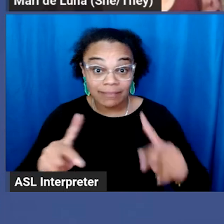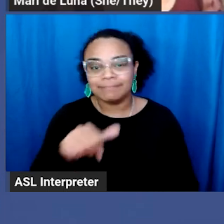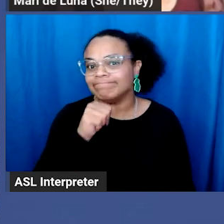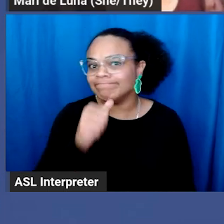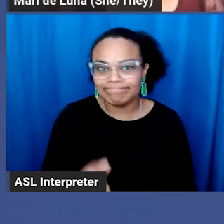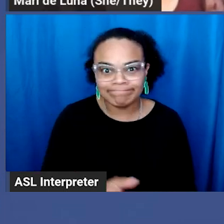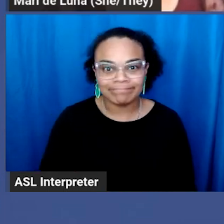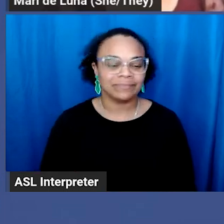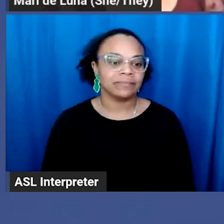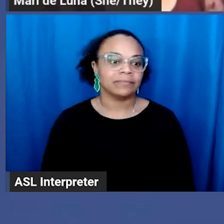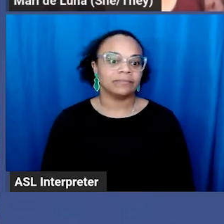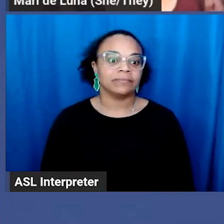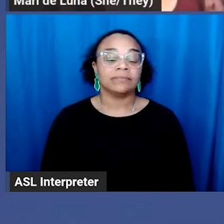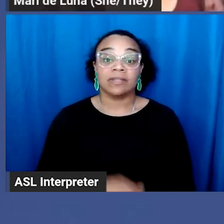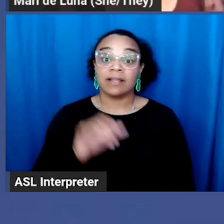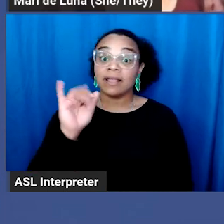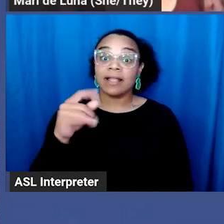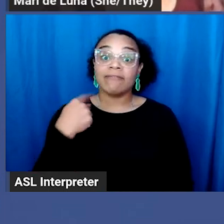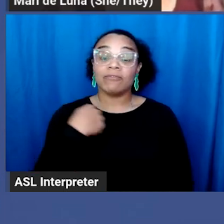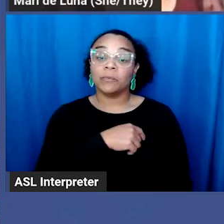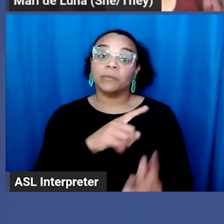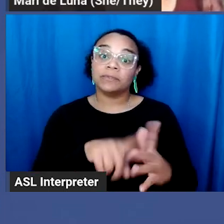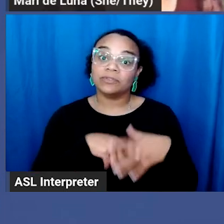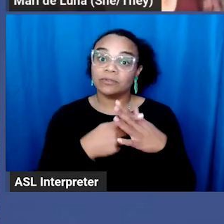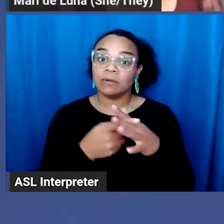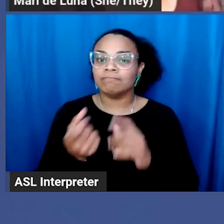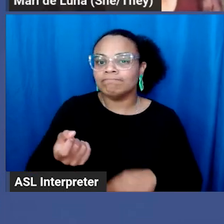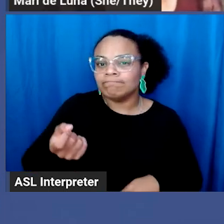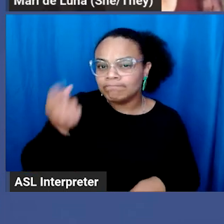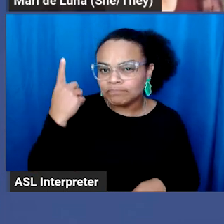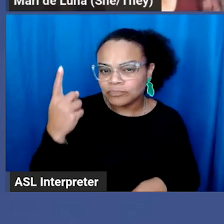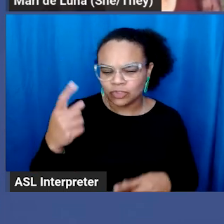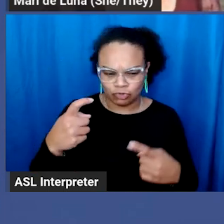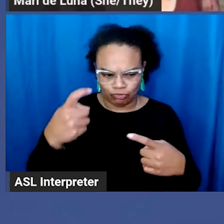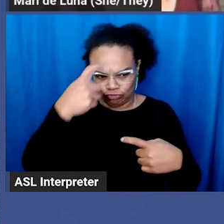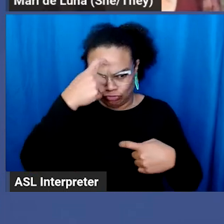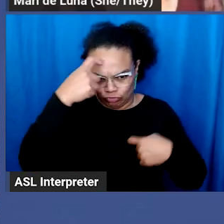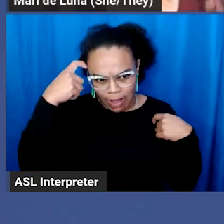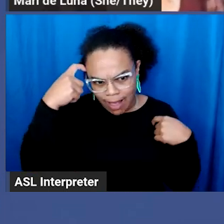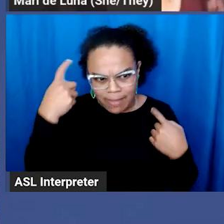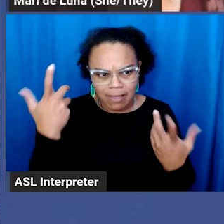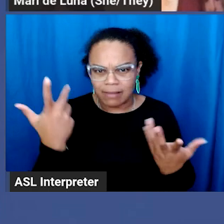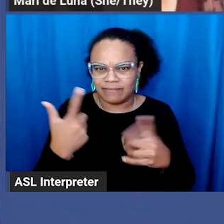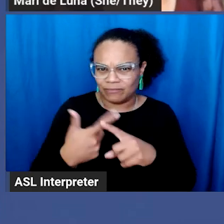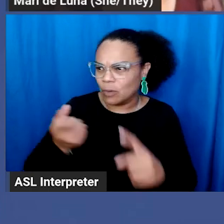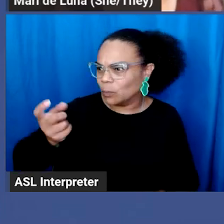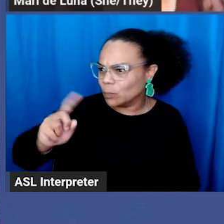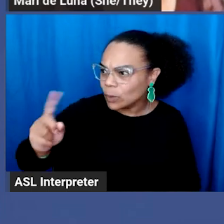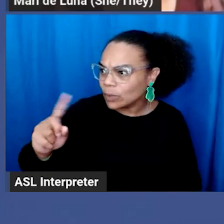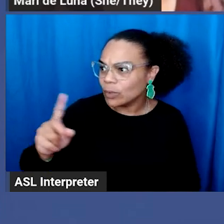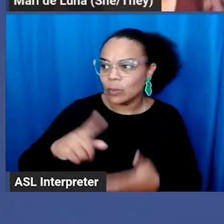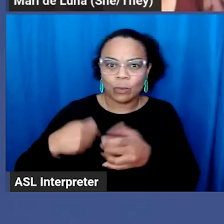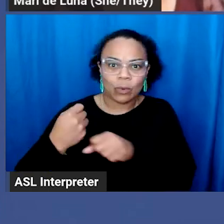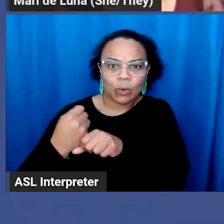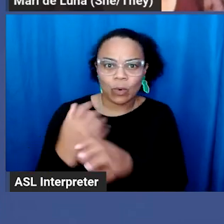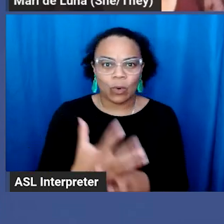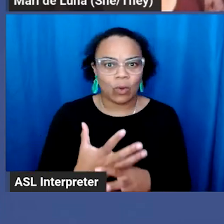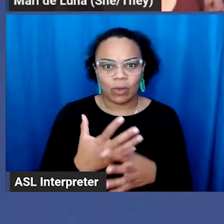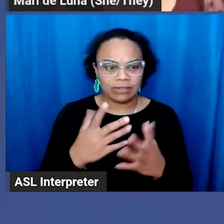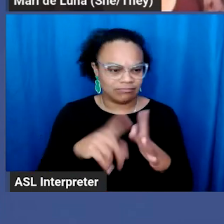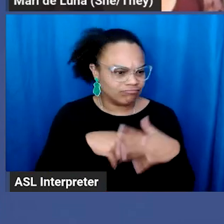And so when we start understanding where trauma comes from, or what it is, what the origins